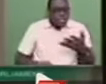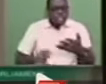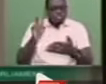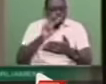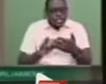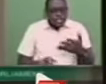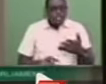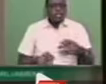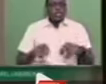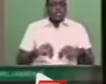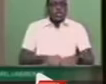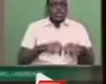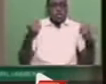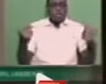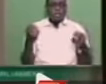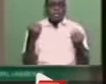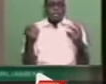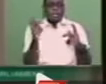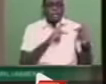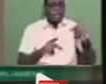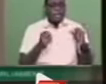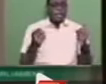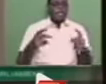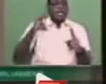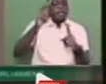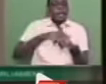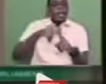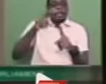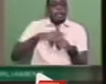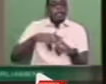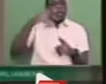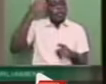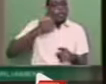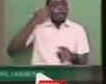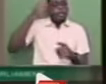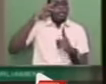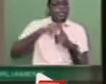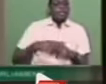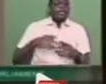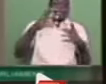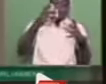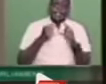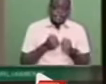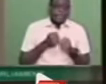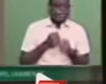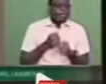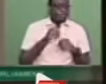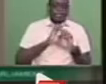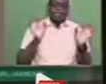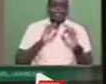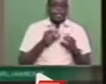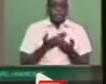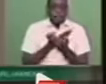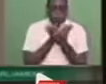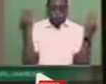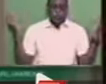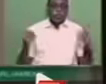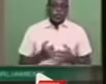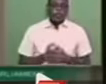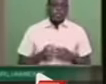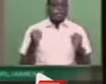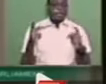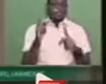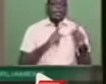grants, rental grants. They have not got them. But yet billions have been spent. And persons are saying they have not got it. You hear the horror